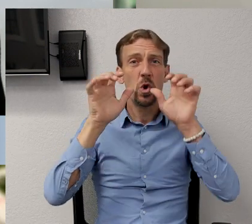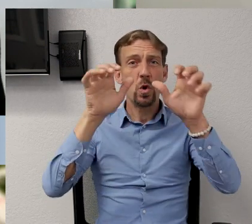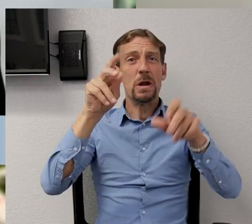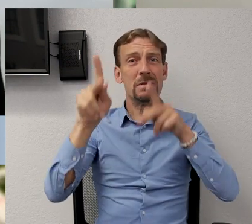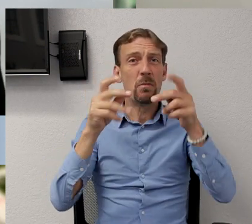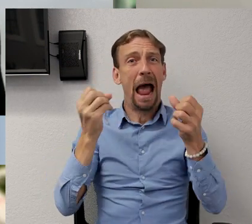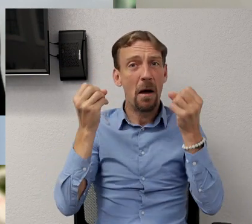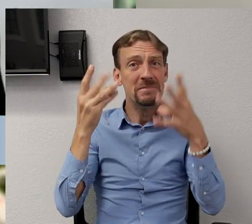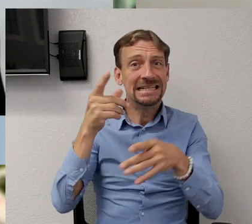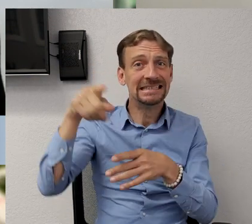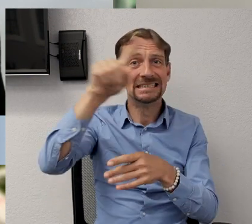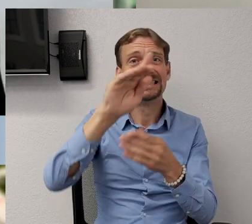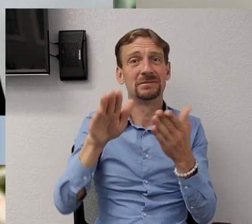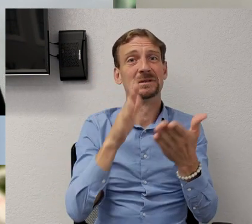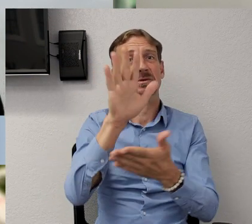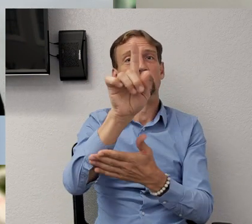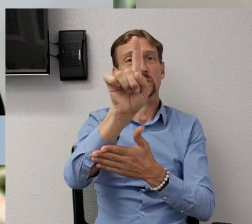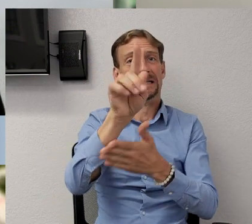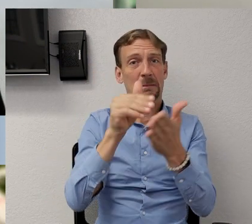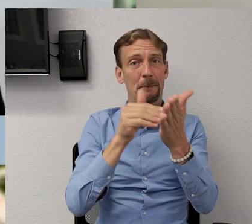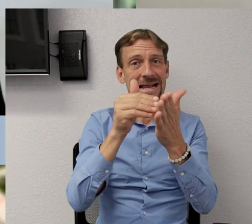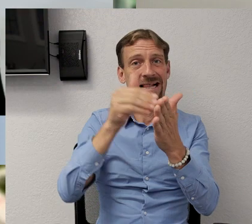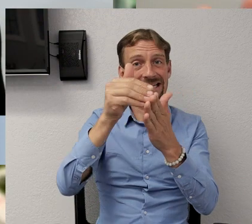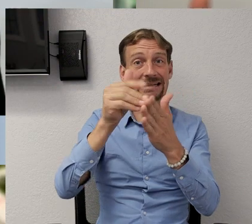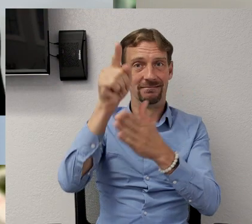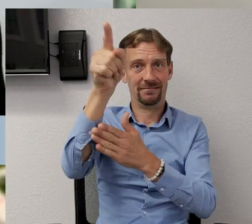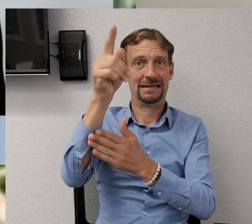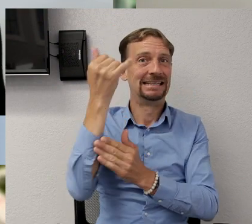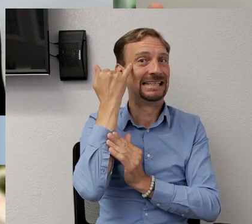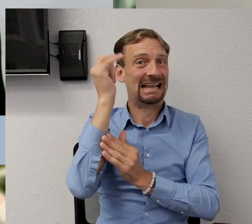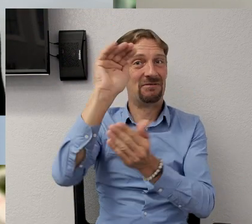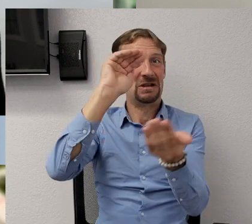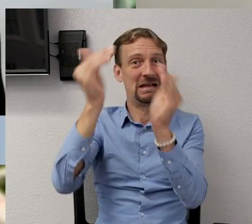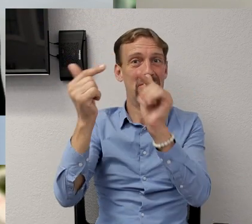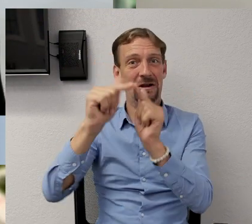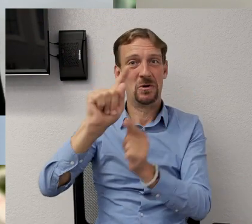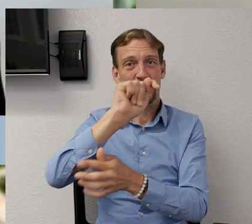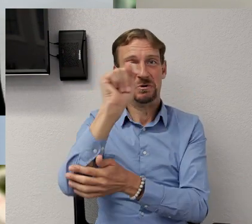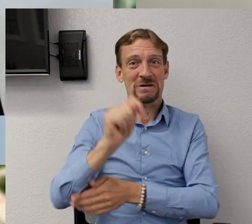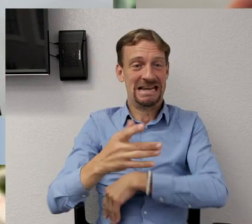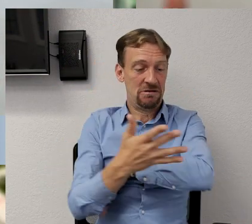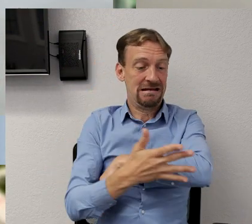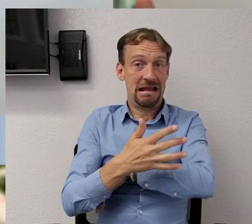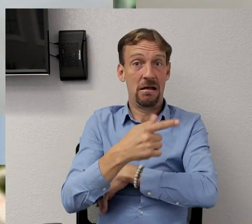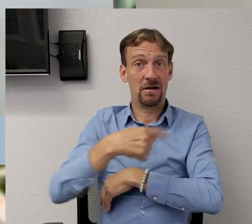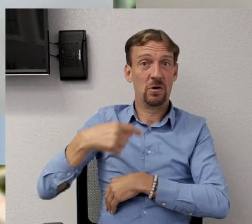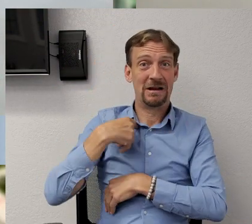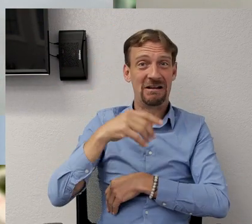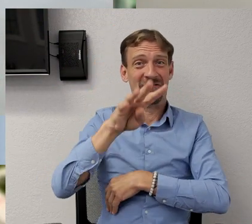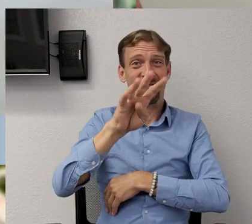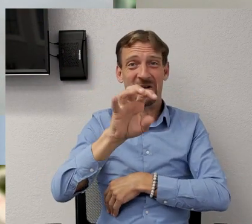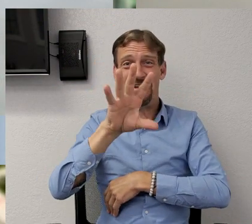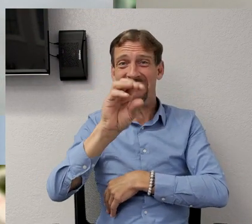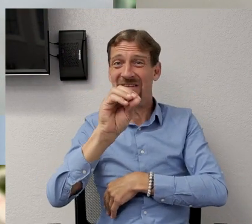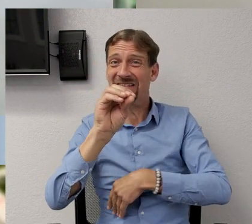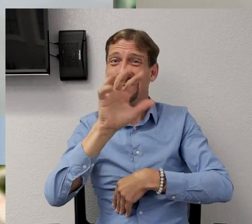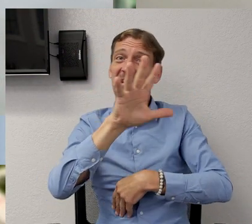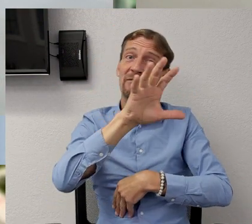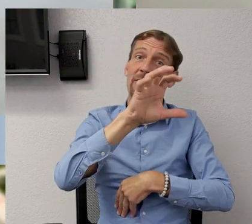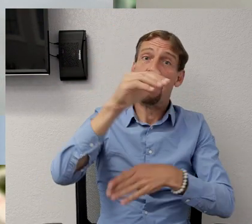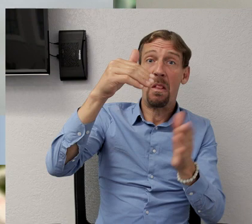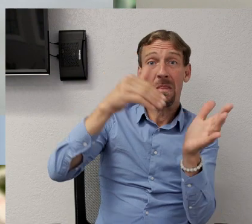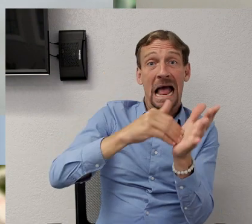County is almost 1 million people. And then if you compare that to Tulare County, where maybe we're 450 to